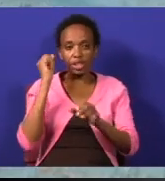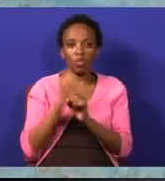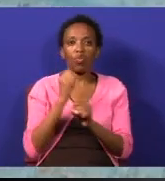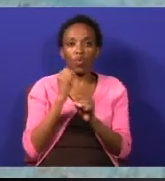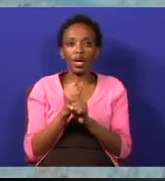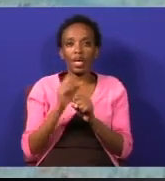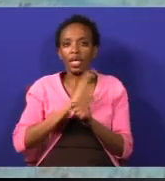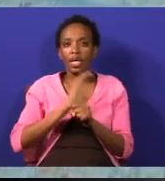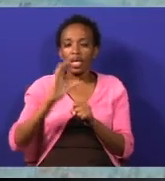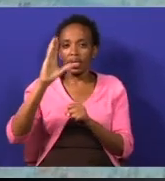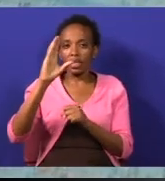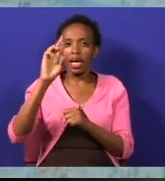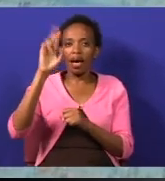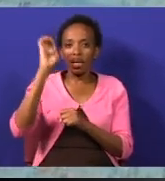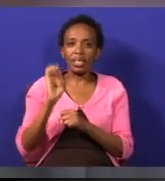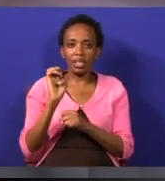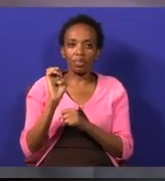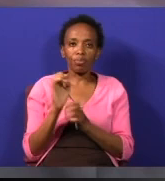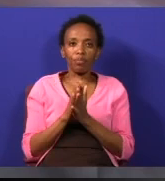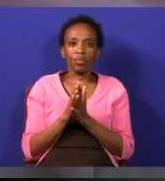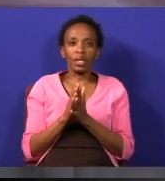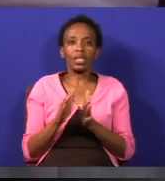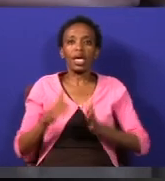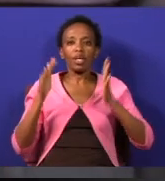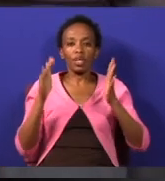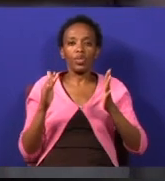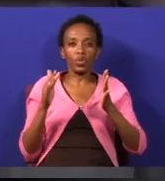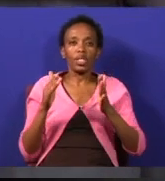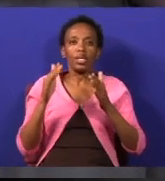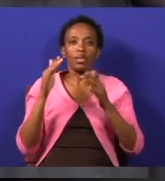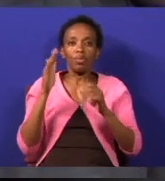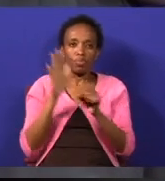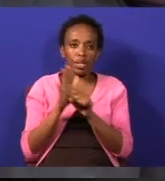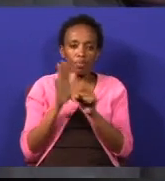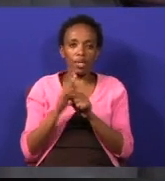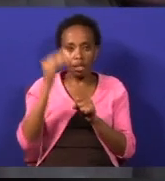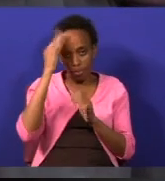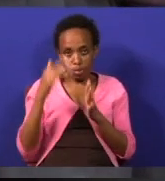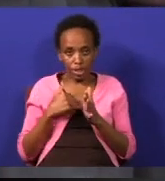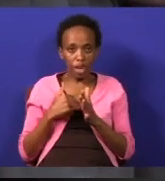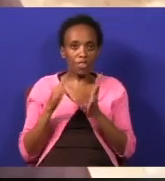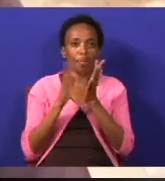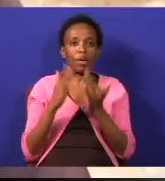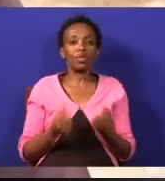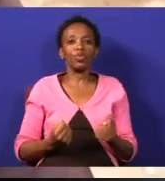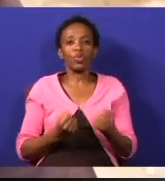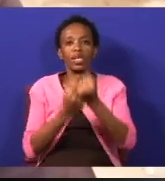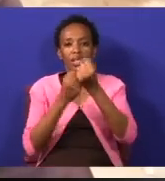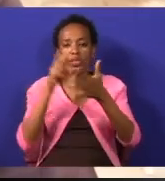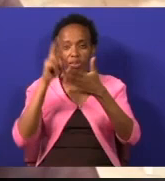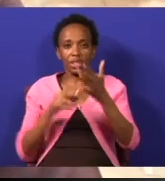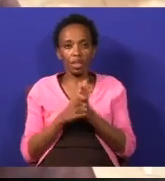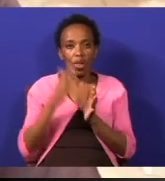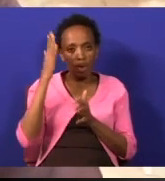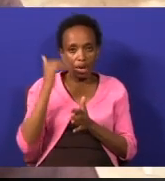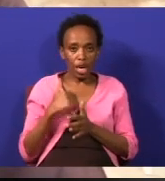in the Christian Religious Education CRE, as a huge number of these pupils do not have the Bible to aid in reference reading. Because of a